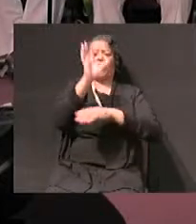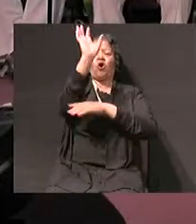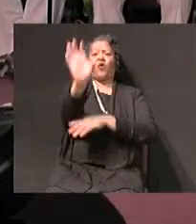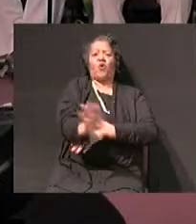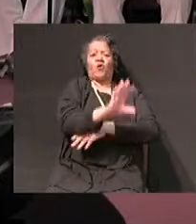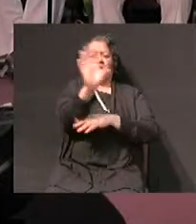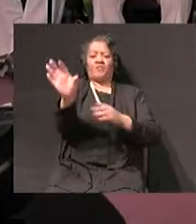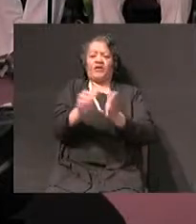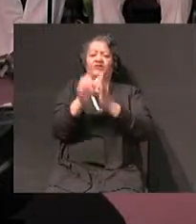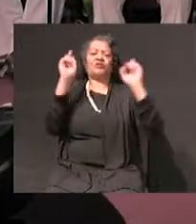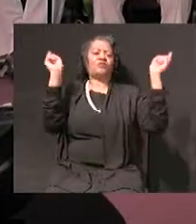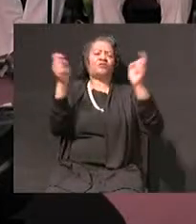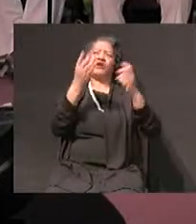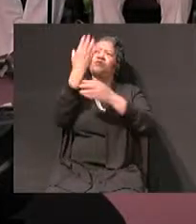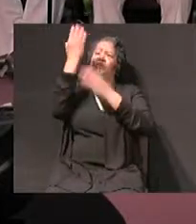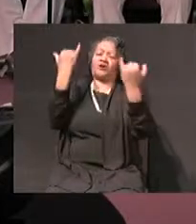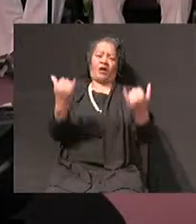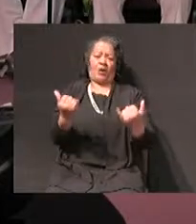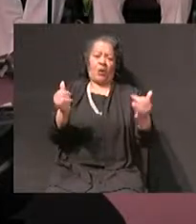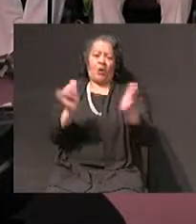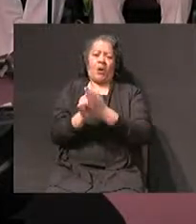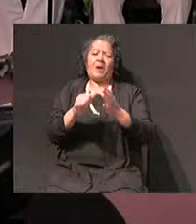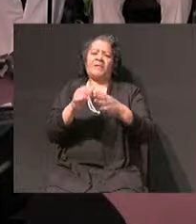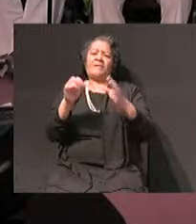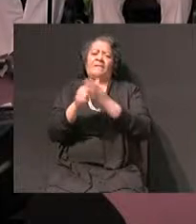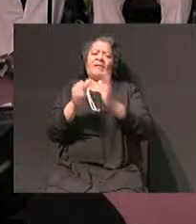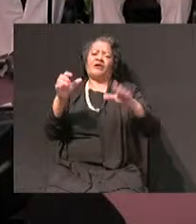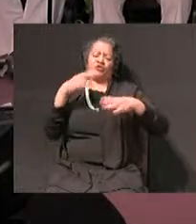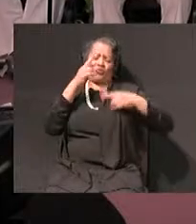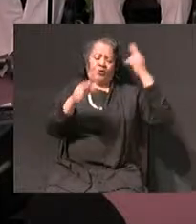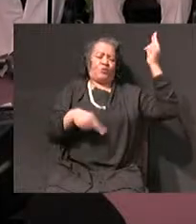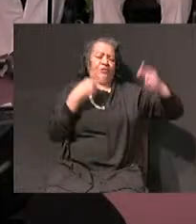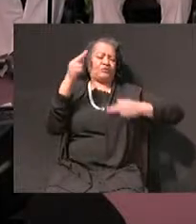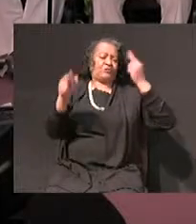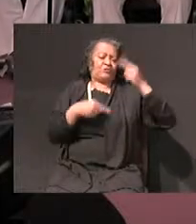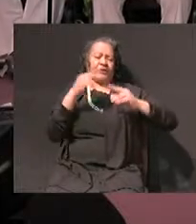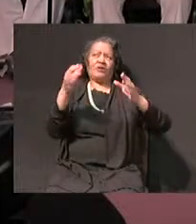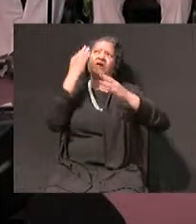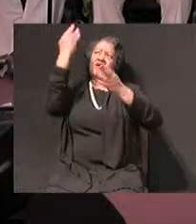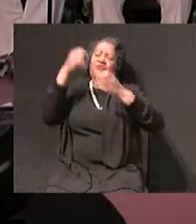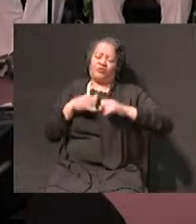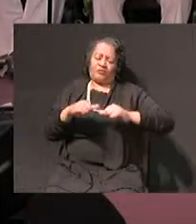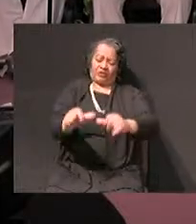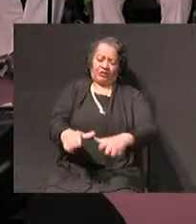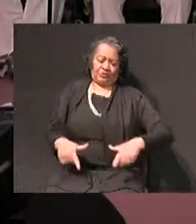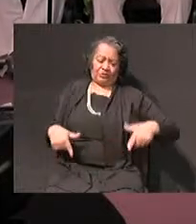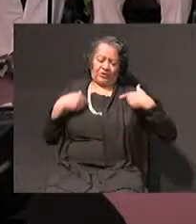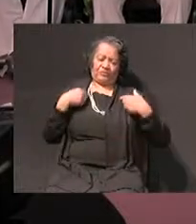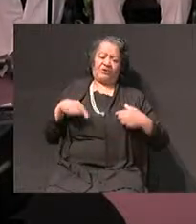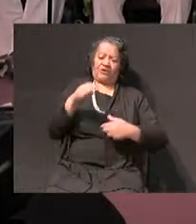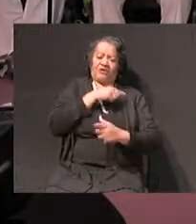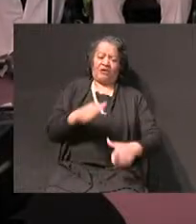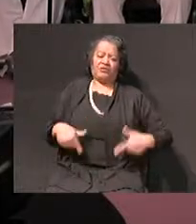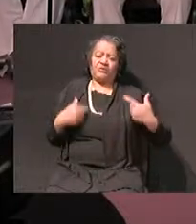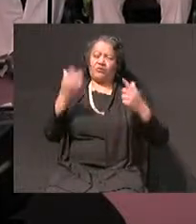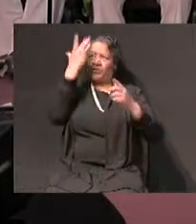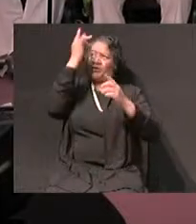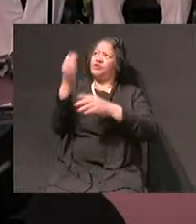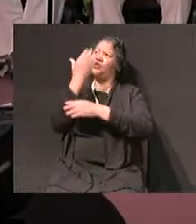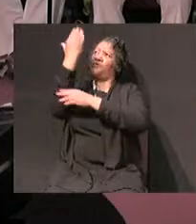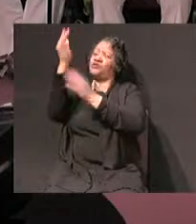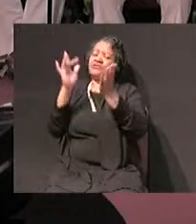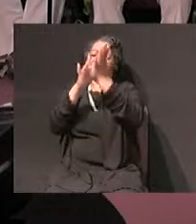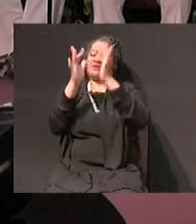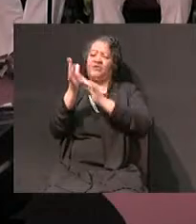cross. We celebrate you today, God. We greatly rejoice that you still live and that we live because of you.